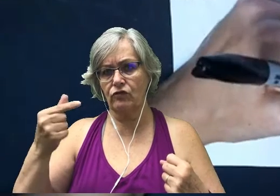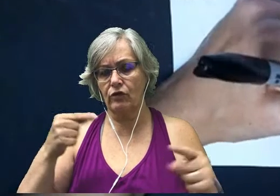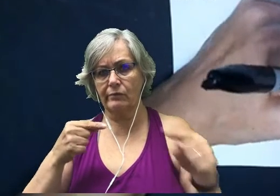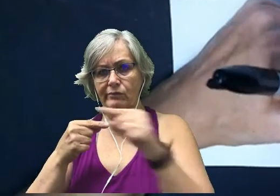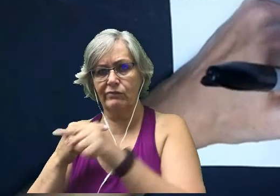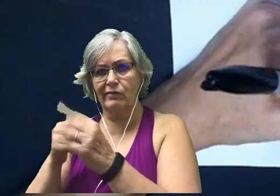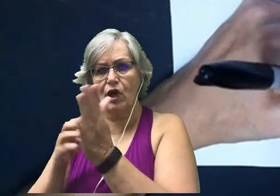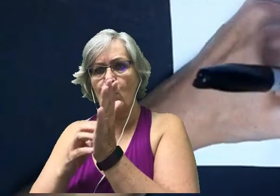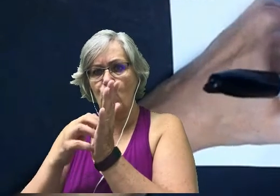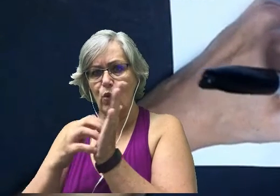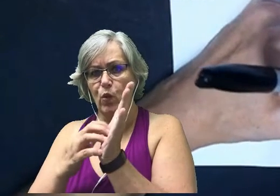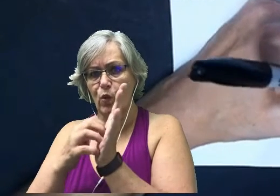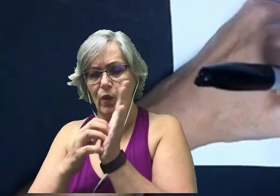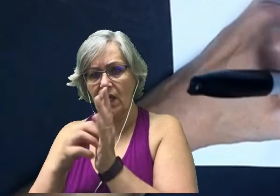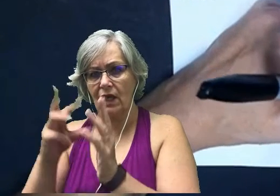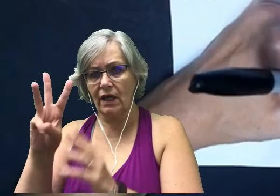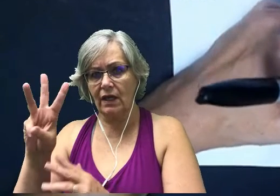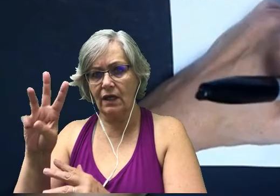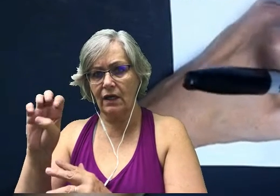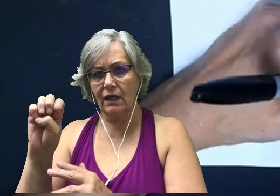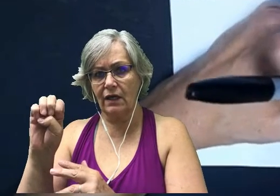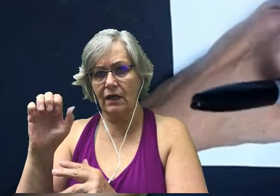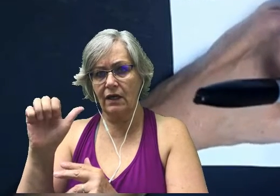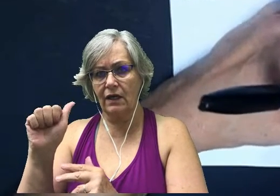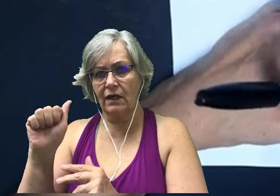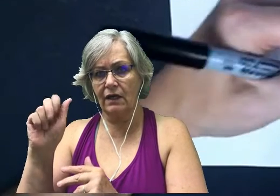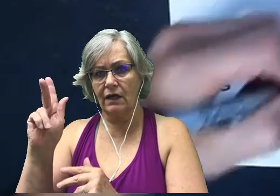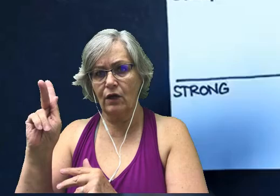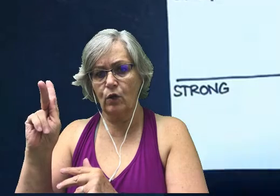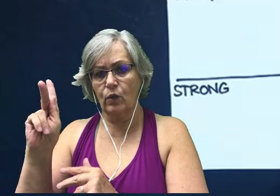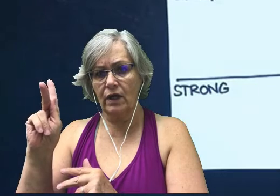And opposite of that, I'm going to write weak right here.